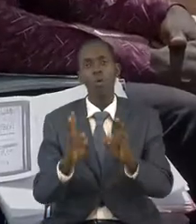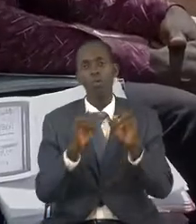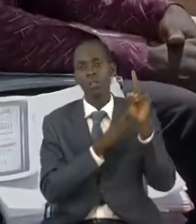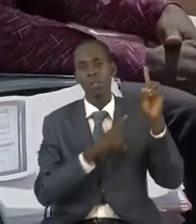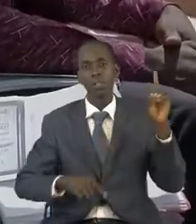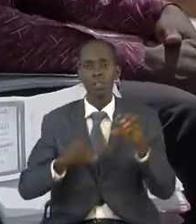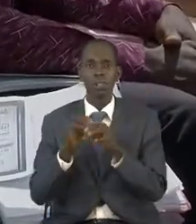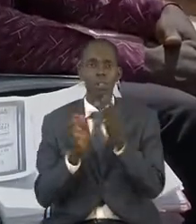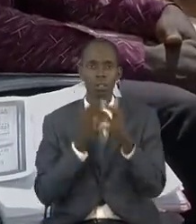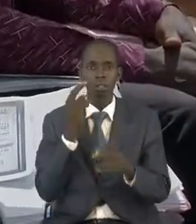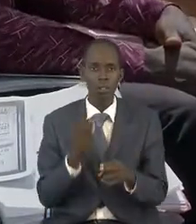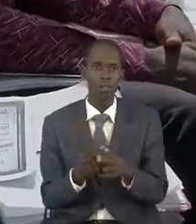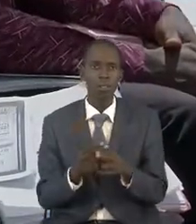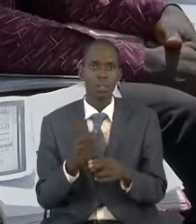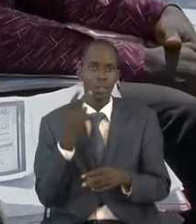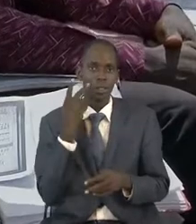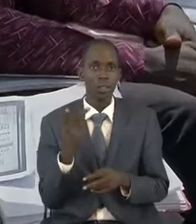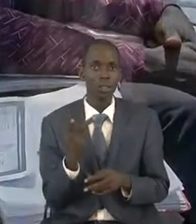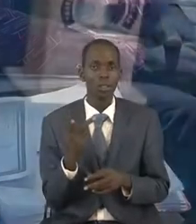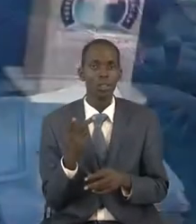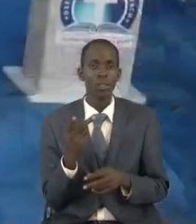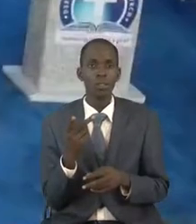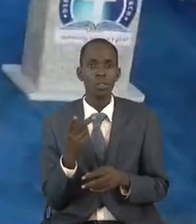I look at this, and it says, the